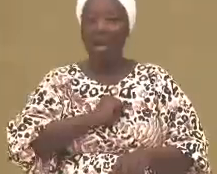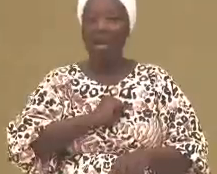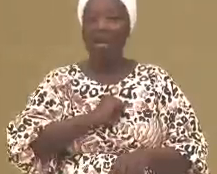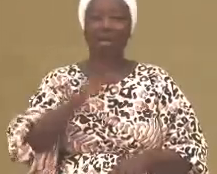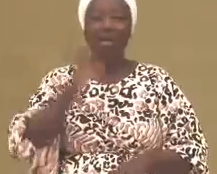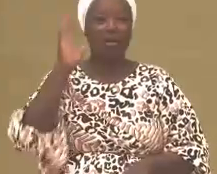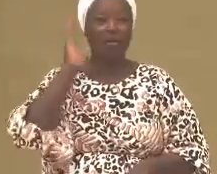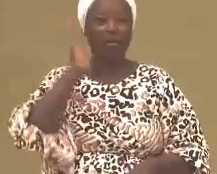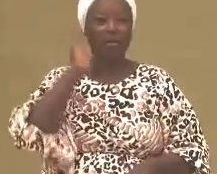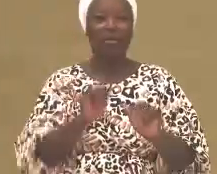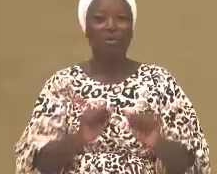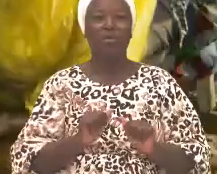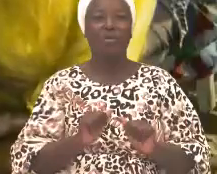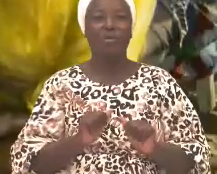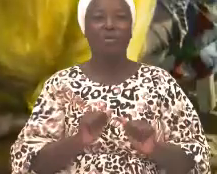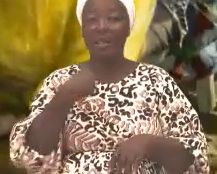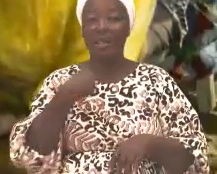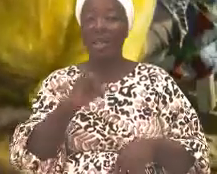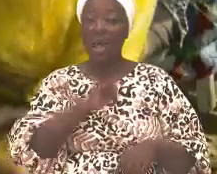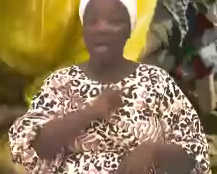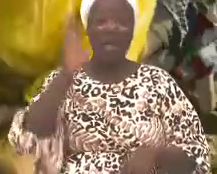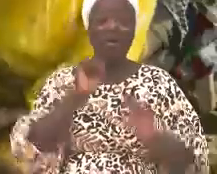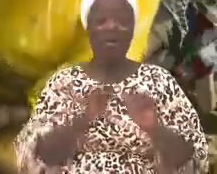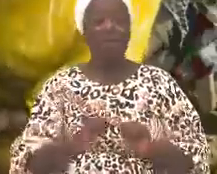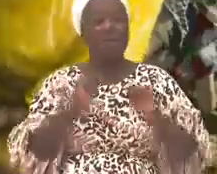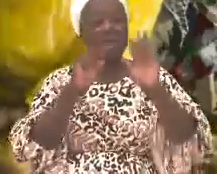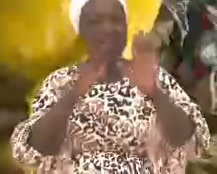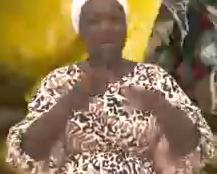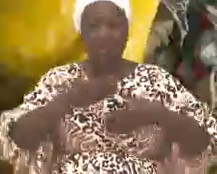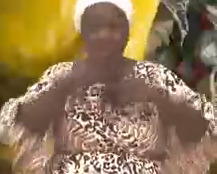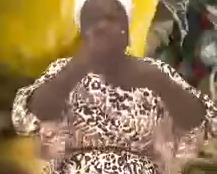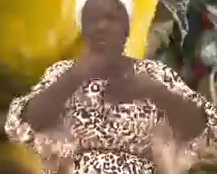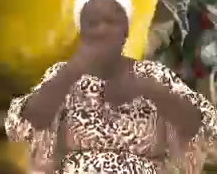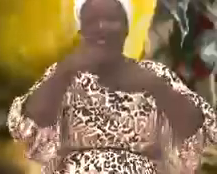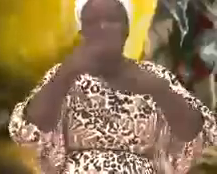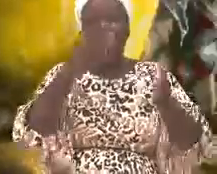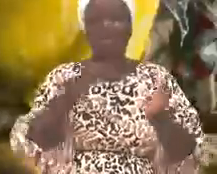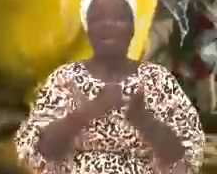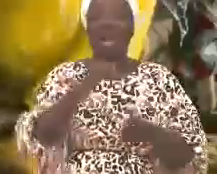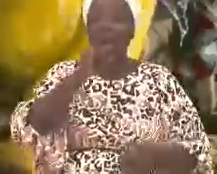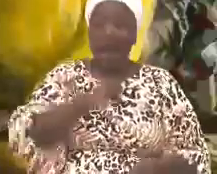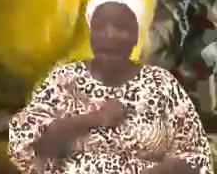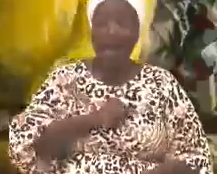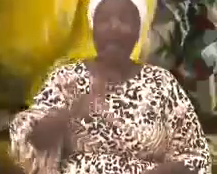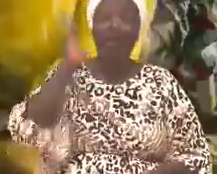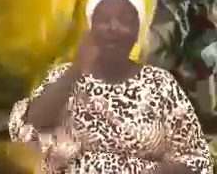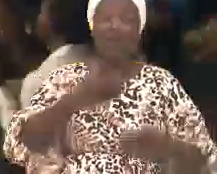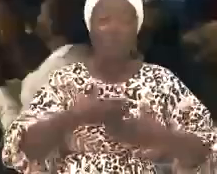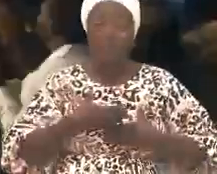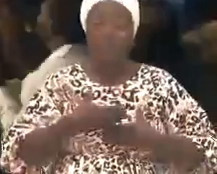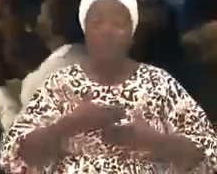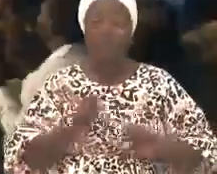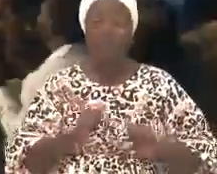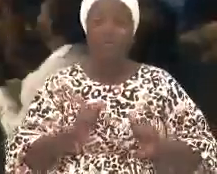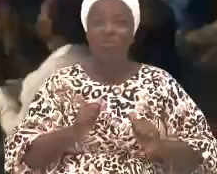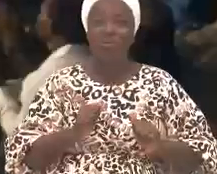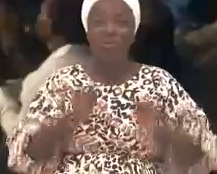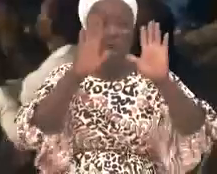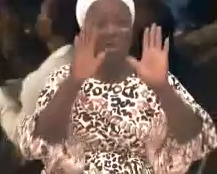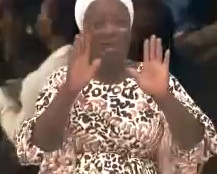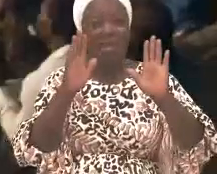I said, I will surrender. You can hear me, let me hear you. I will surrender. And